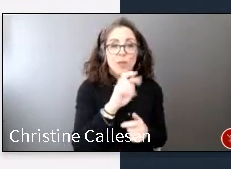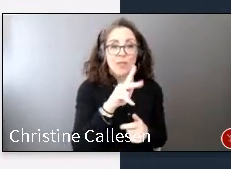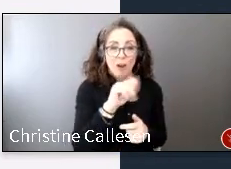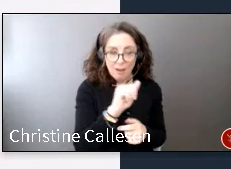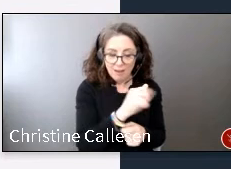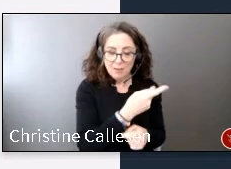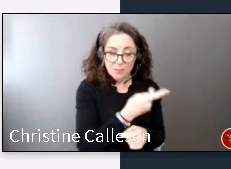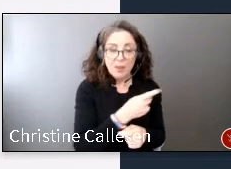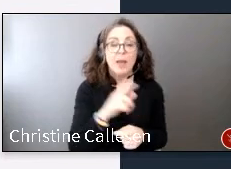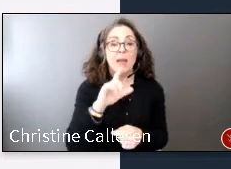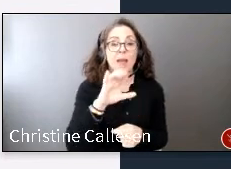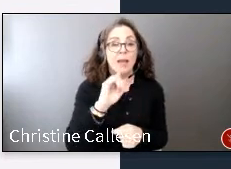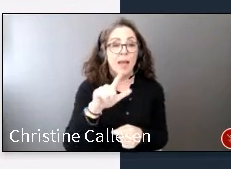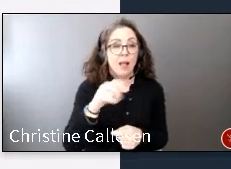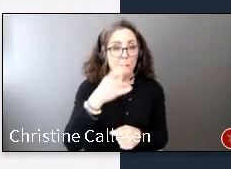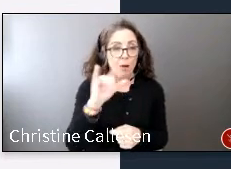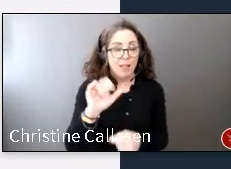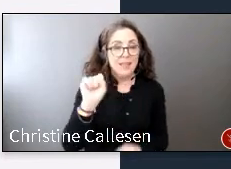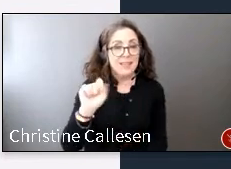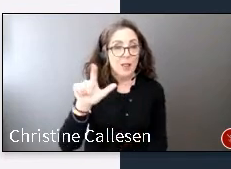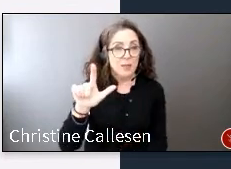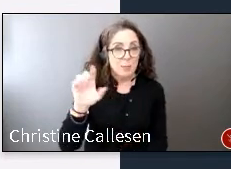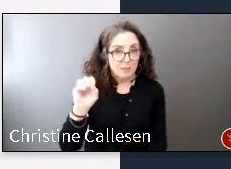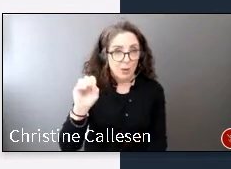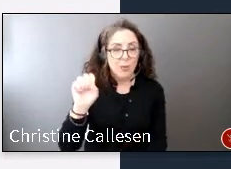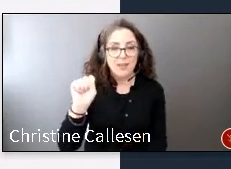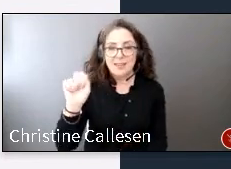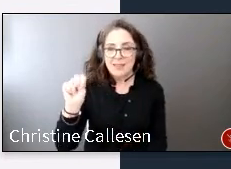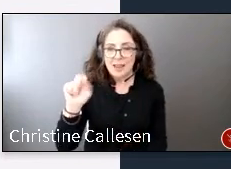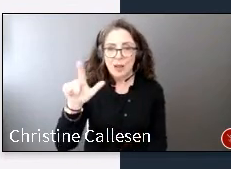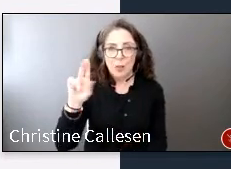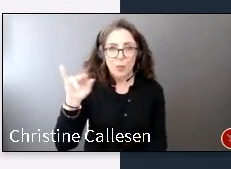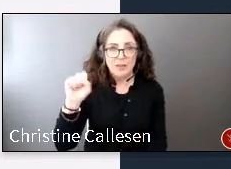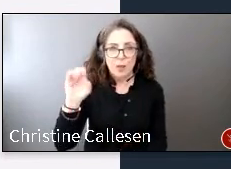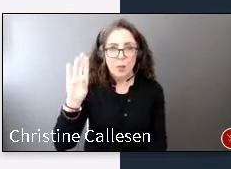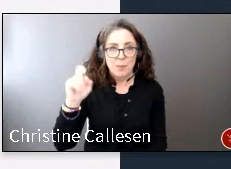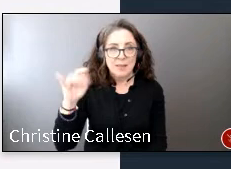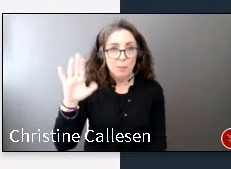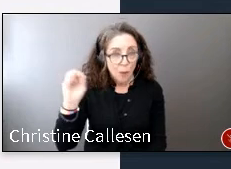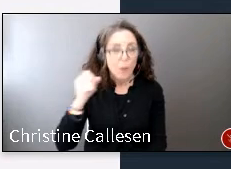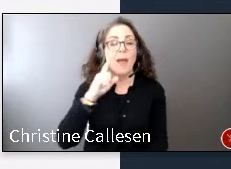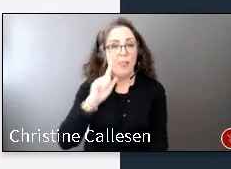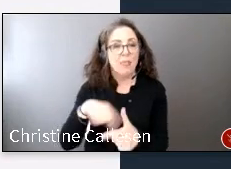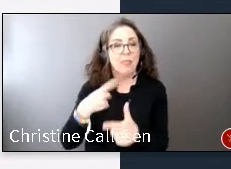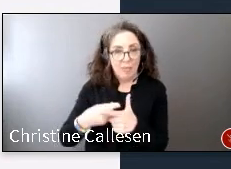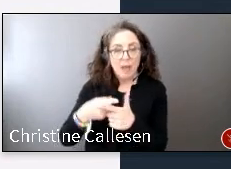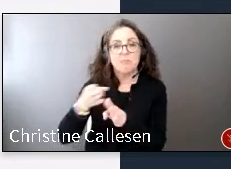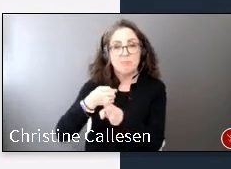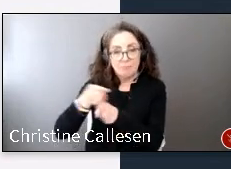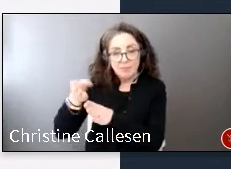to Cal Poly San Luis Obispo, California. I started there as a journalism major, funny enough, and then switched my major into computer